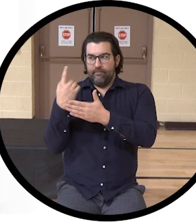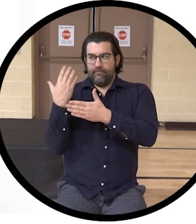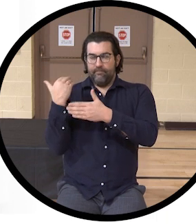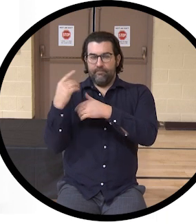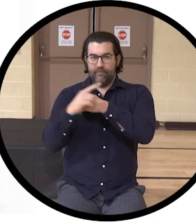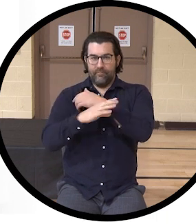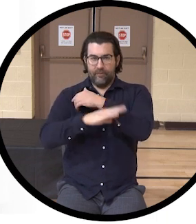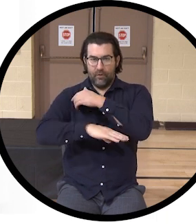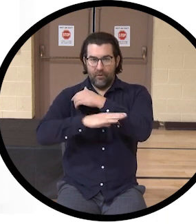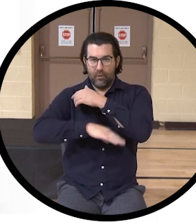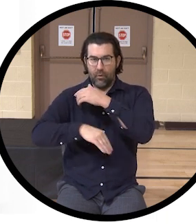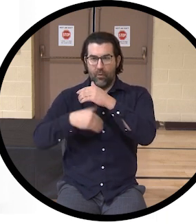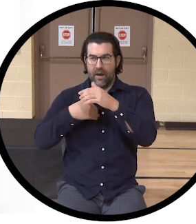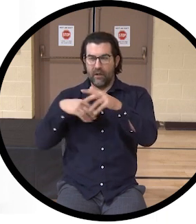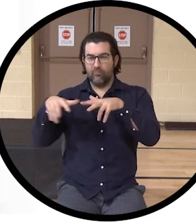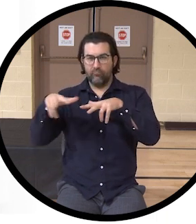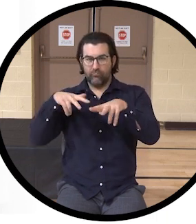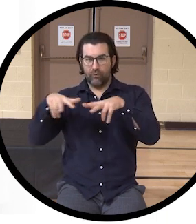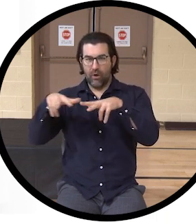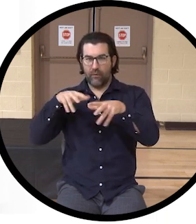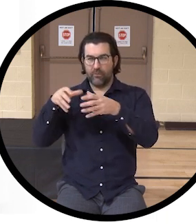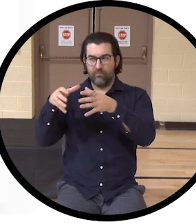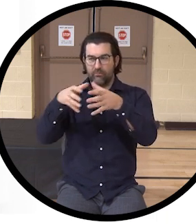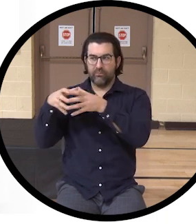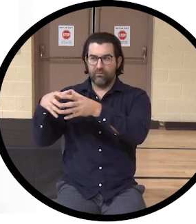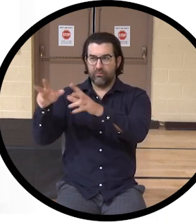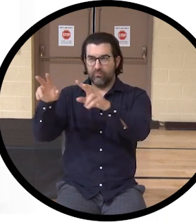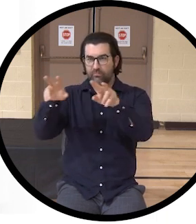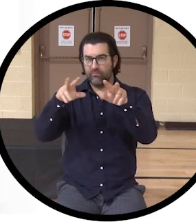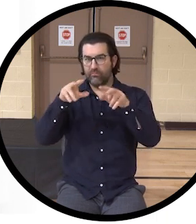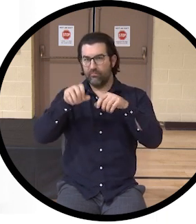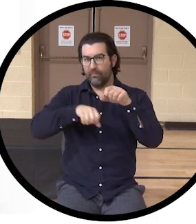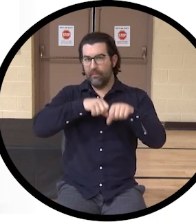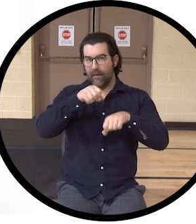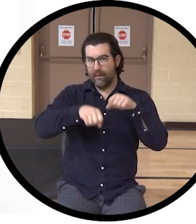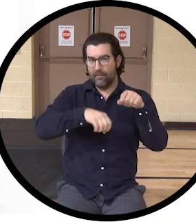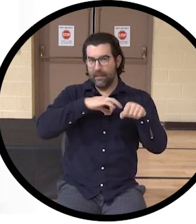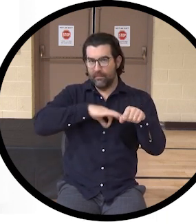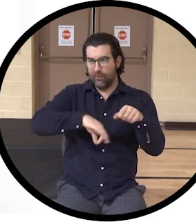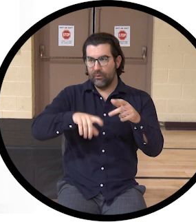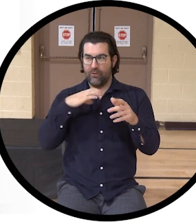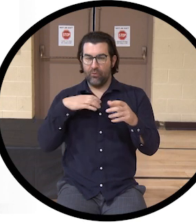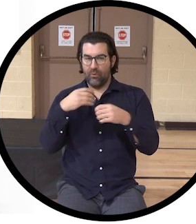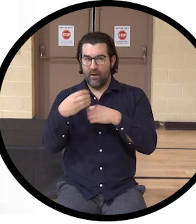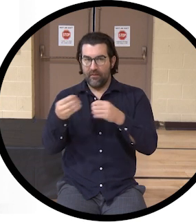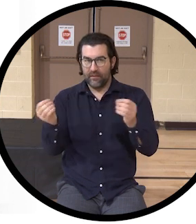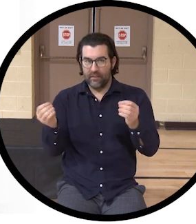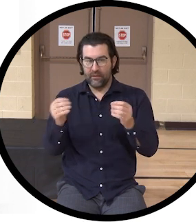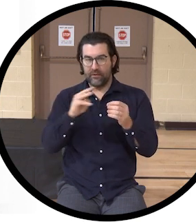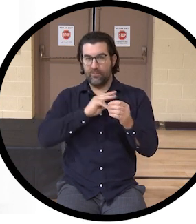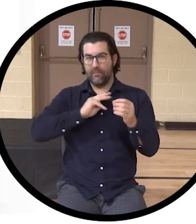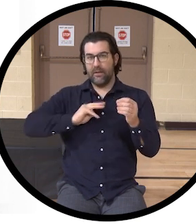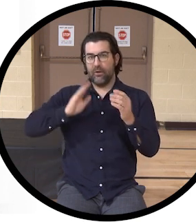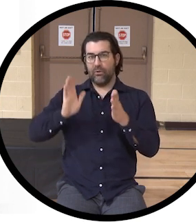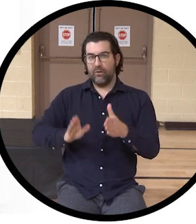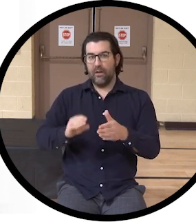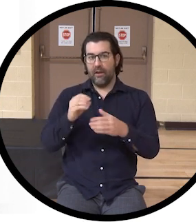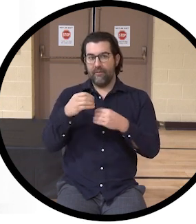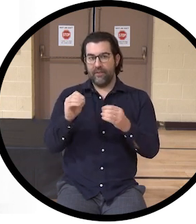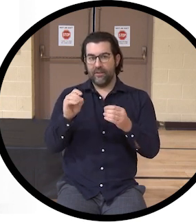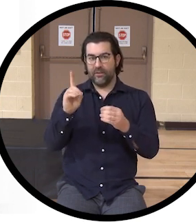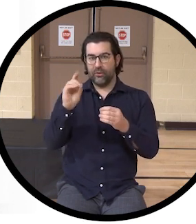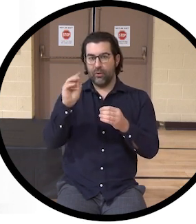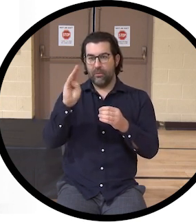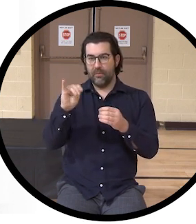held a corridor walkthrough with folks from the neighborhood, like Pittsburgh, the council offices, as well as the mayor's office in Domi.